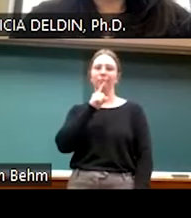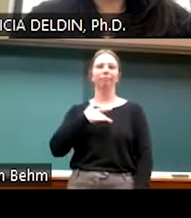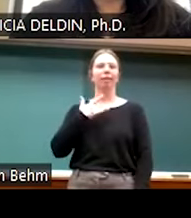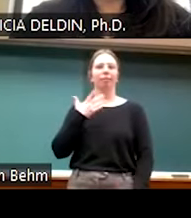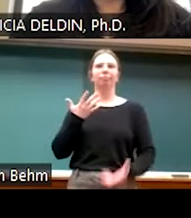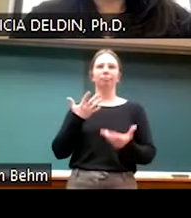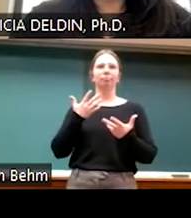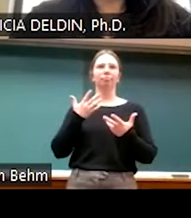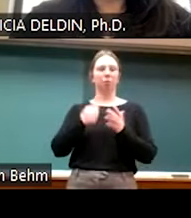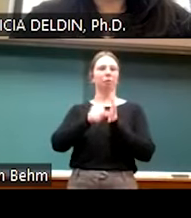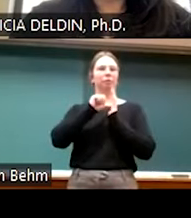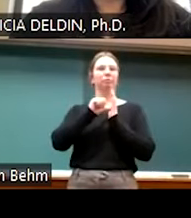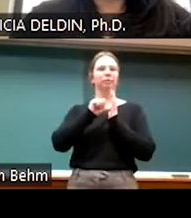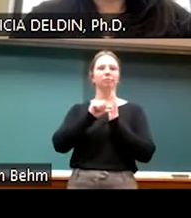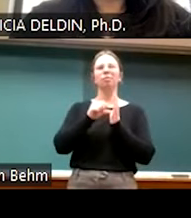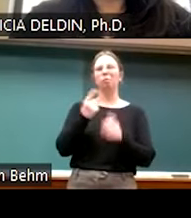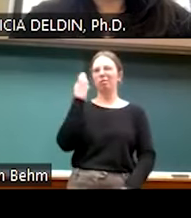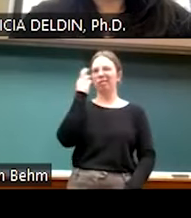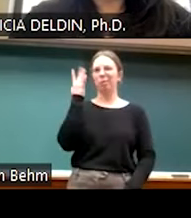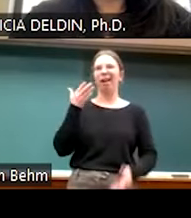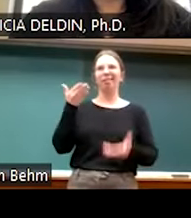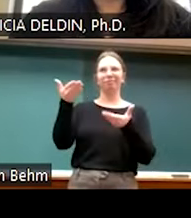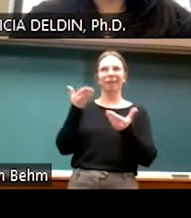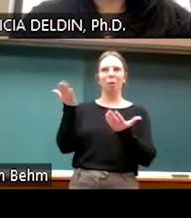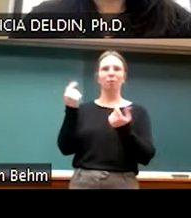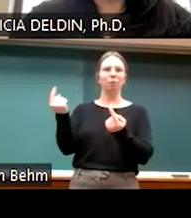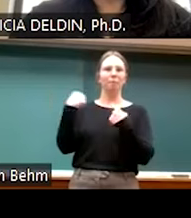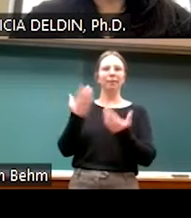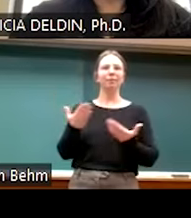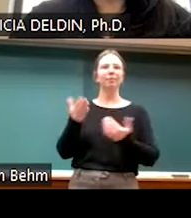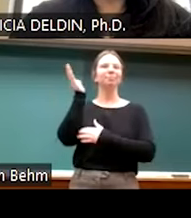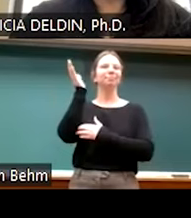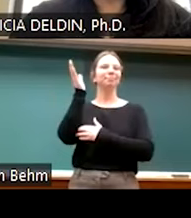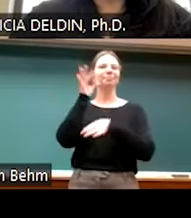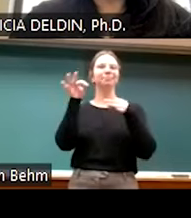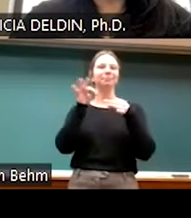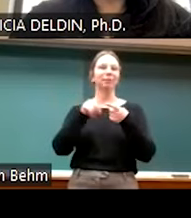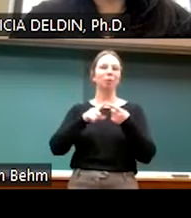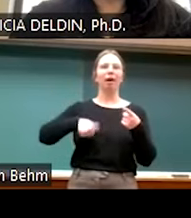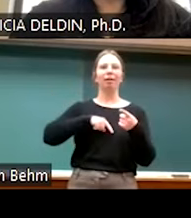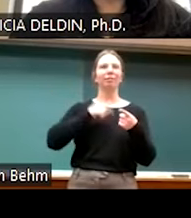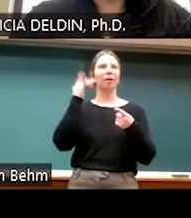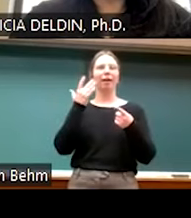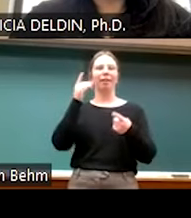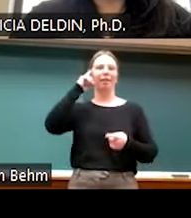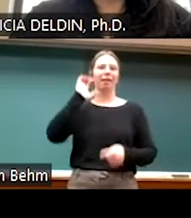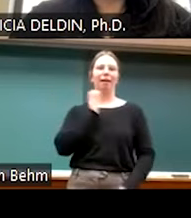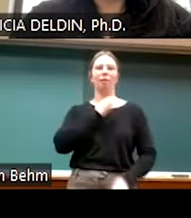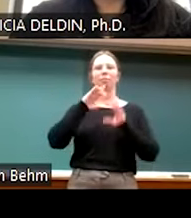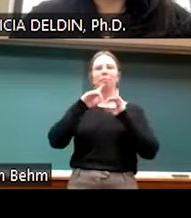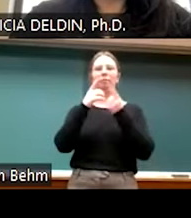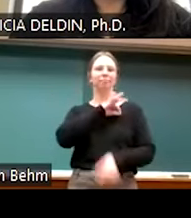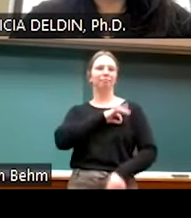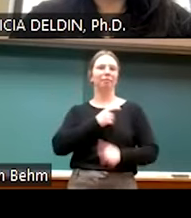And that was really one of the reasons I wanted to bring her here and have us hear about it as a department. And I should say